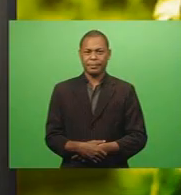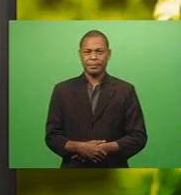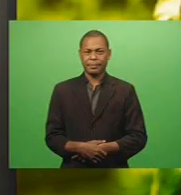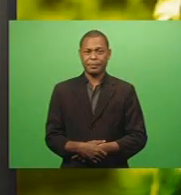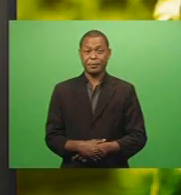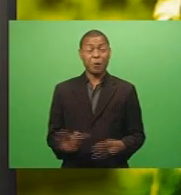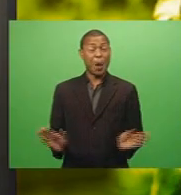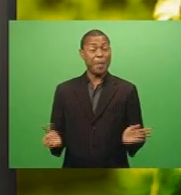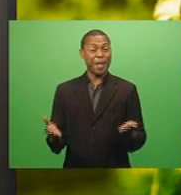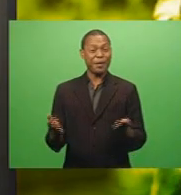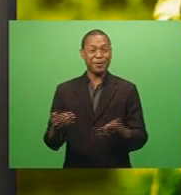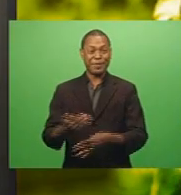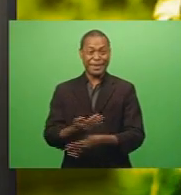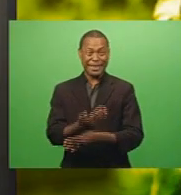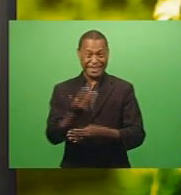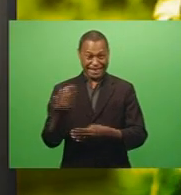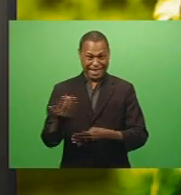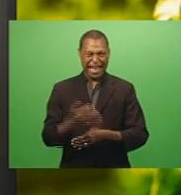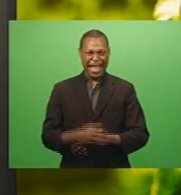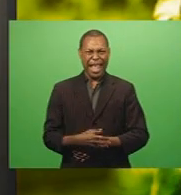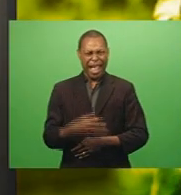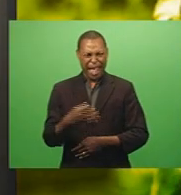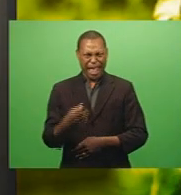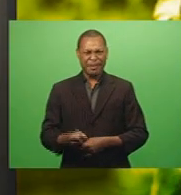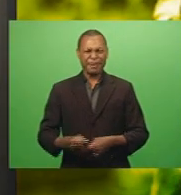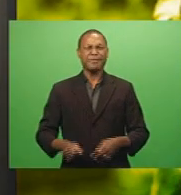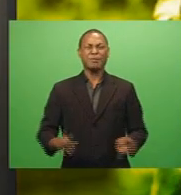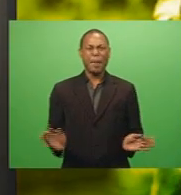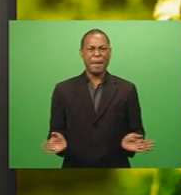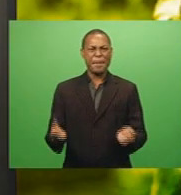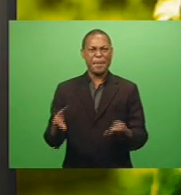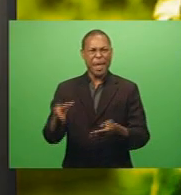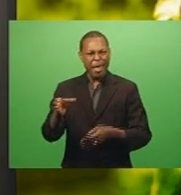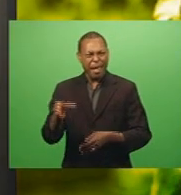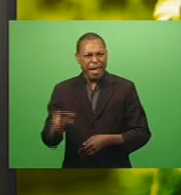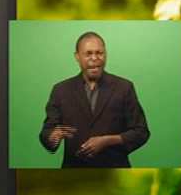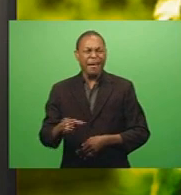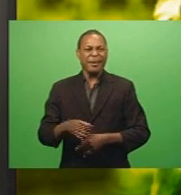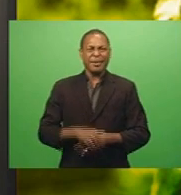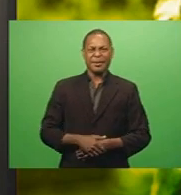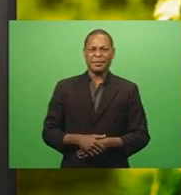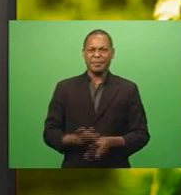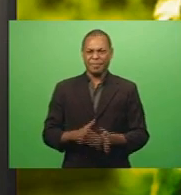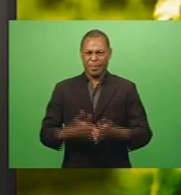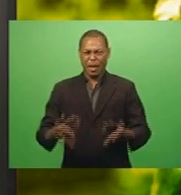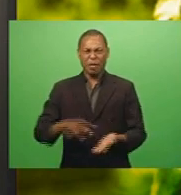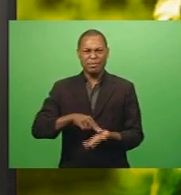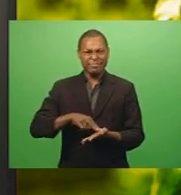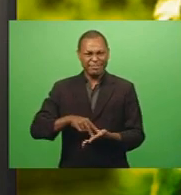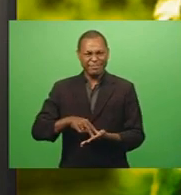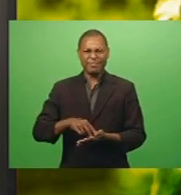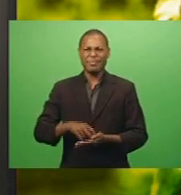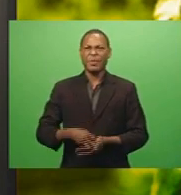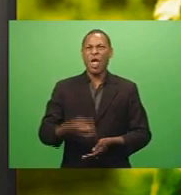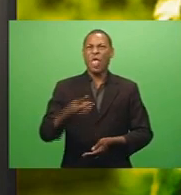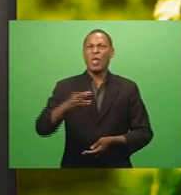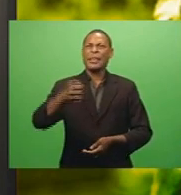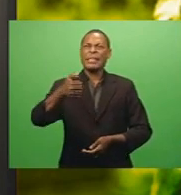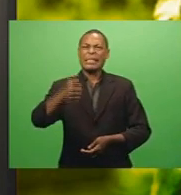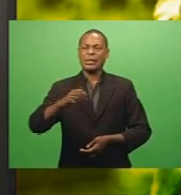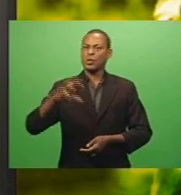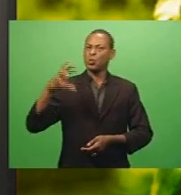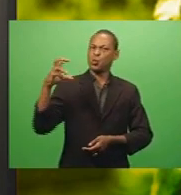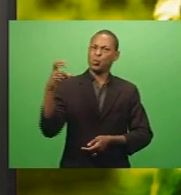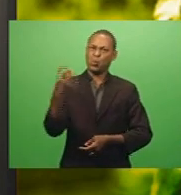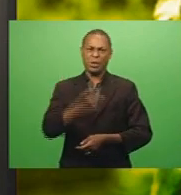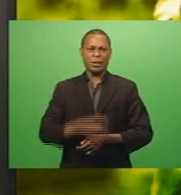In play of the day, Rabbitohs star Dane Gagai carving up the Broncos defense in their 35-6 win last night. This blistering run